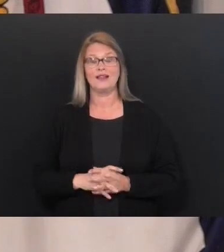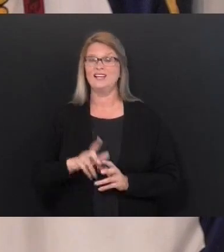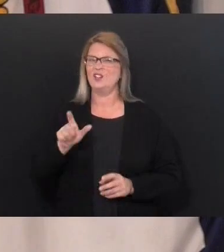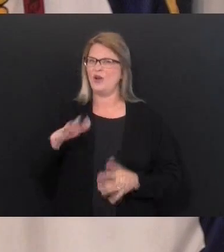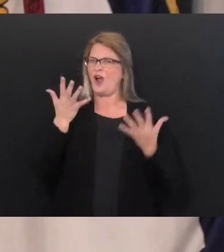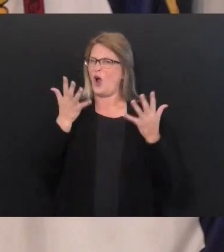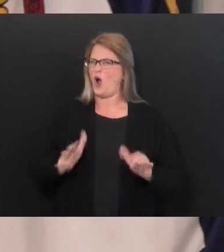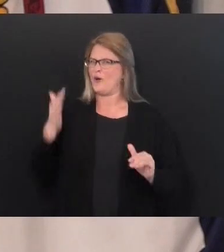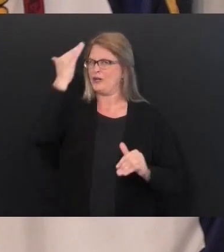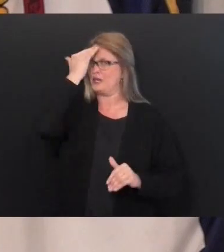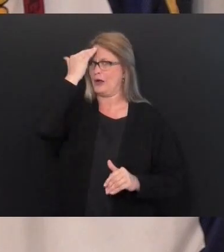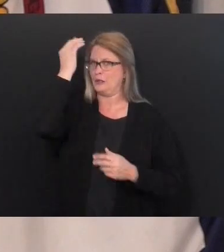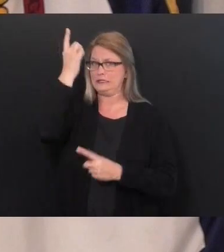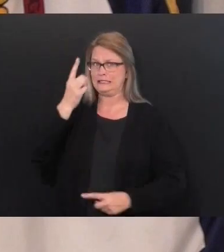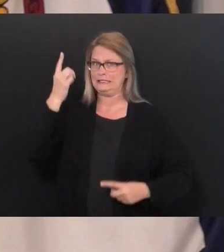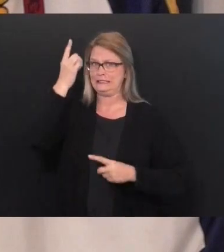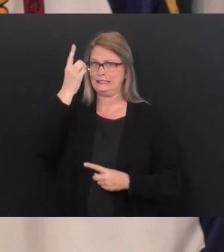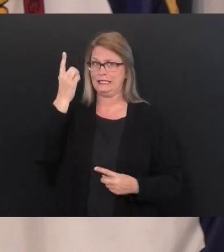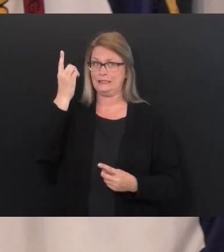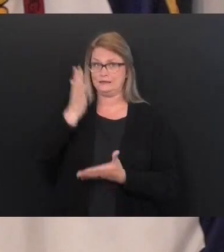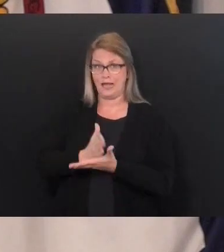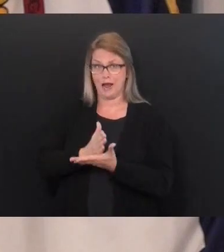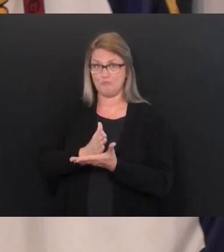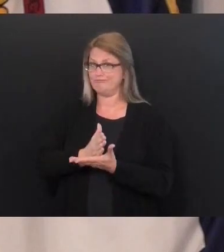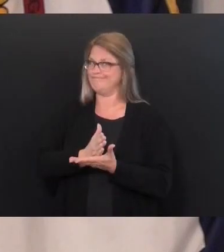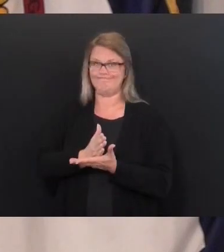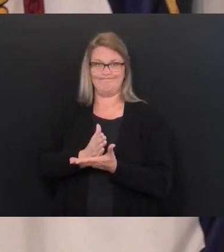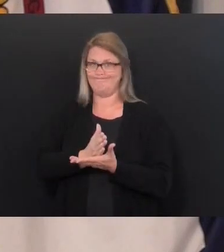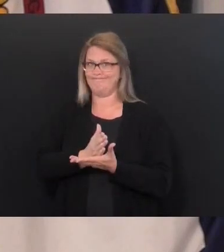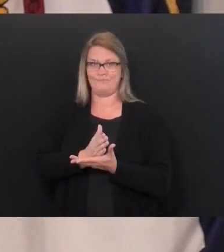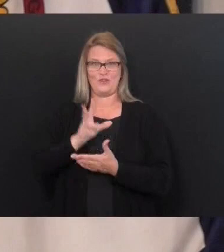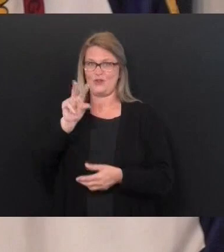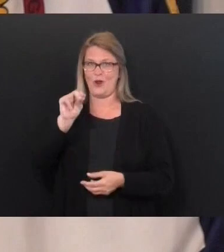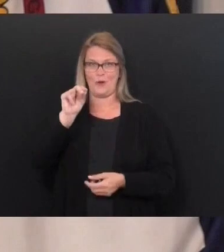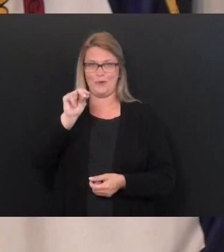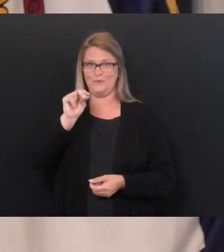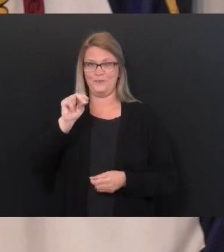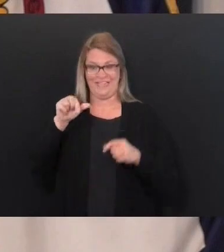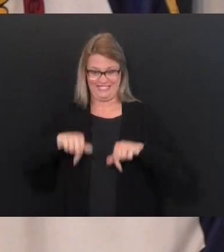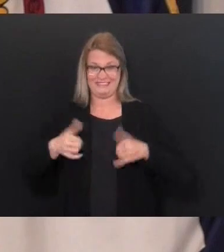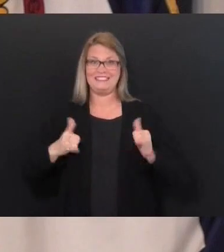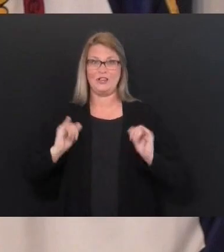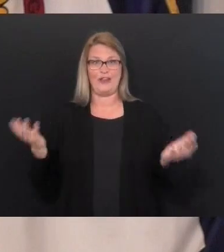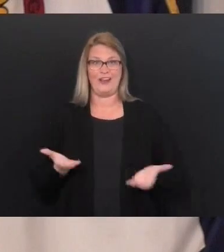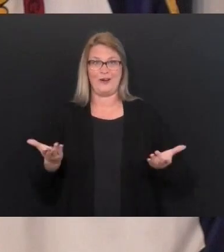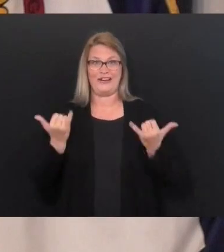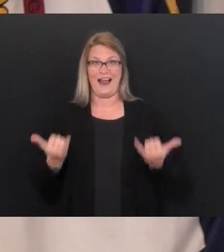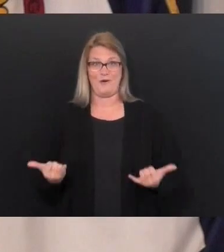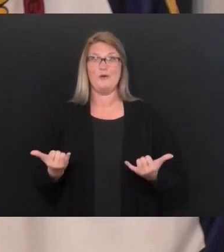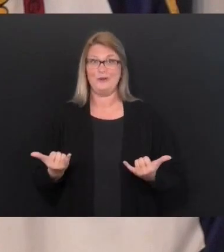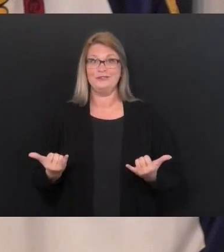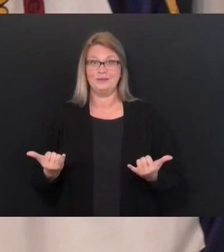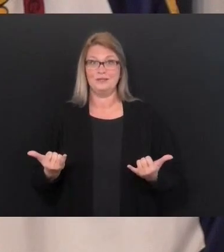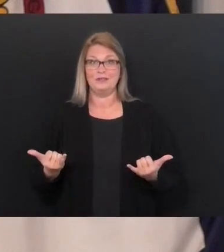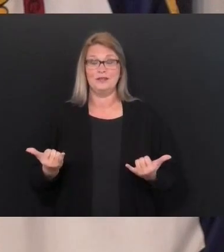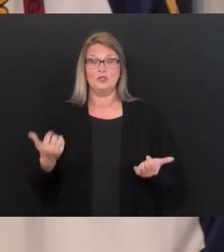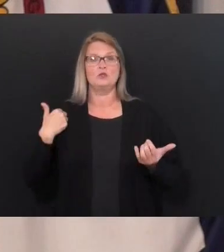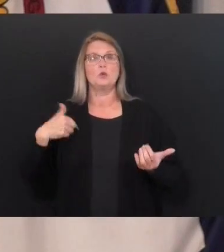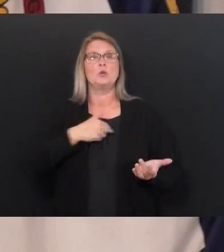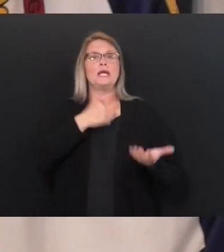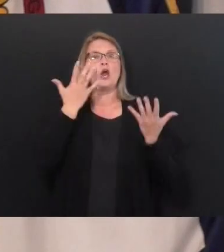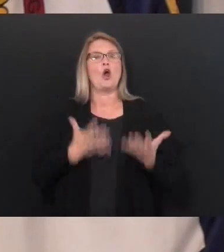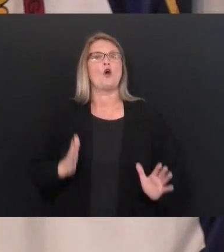going anywhere right now. We know this disease is right here with us right now. And we know that